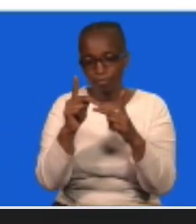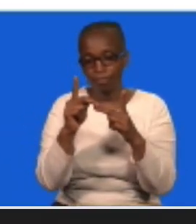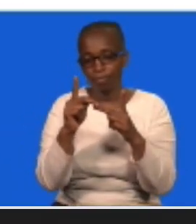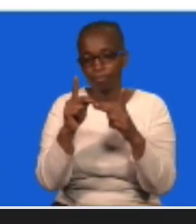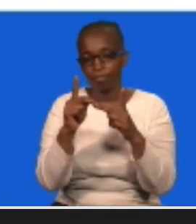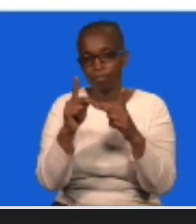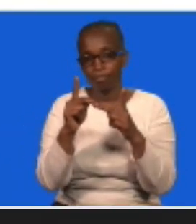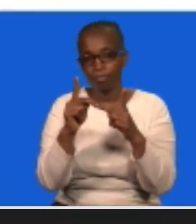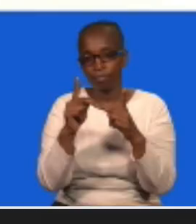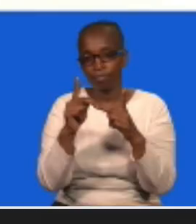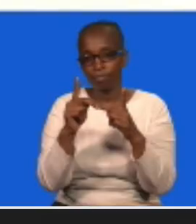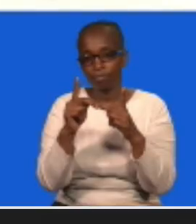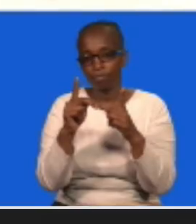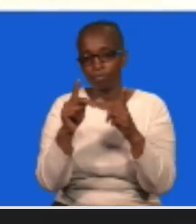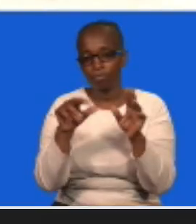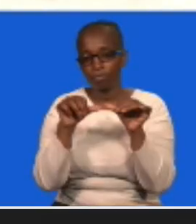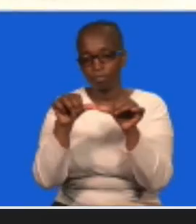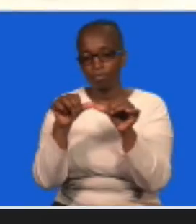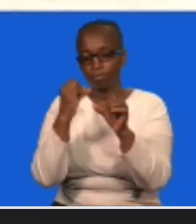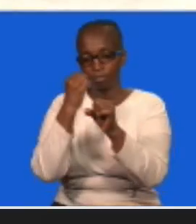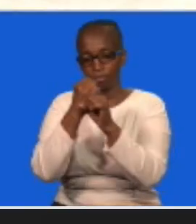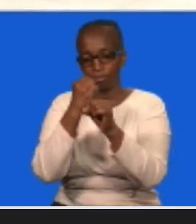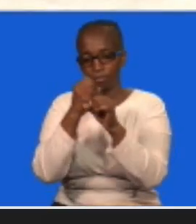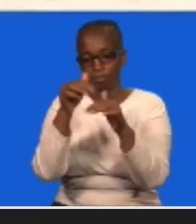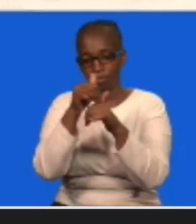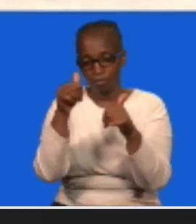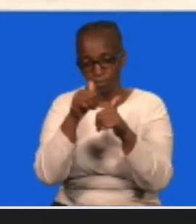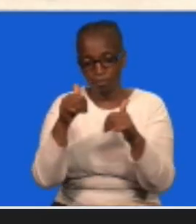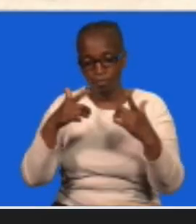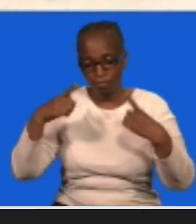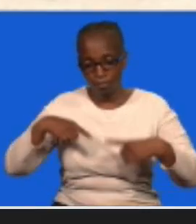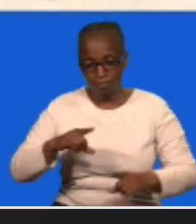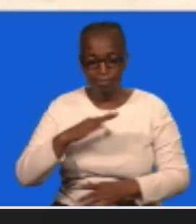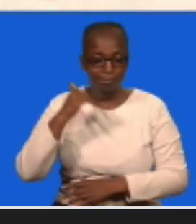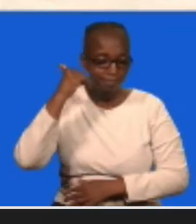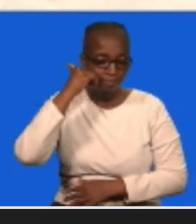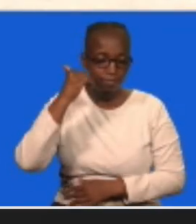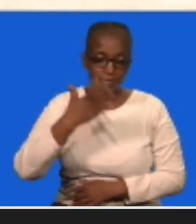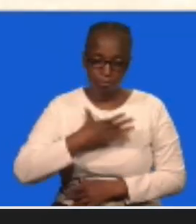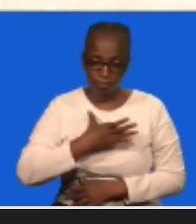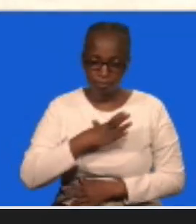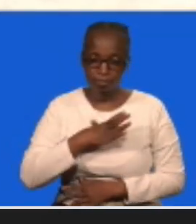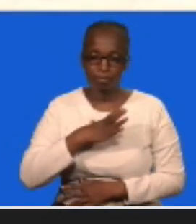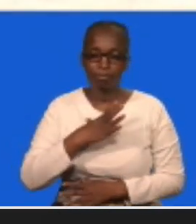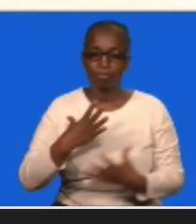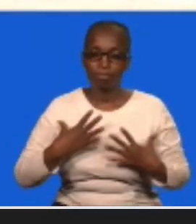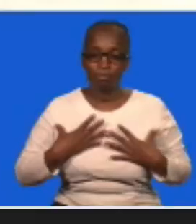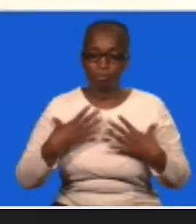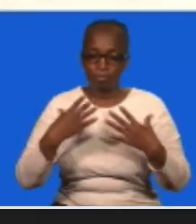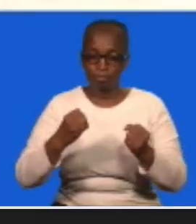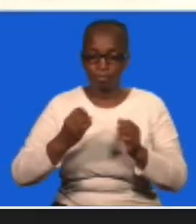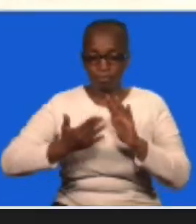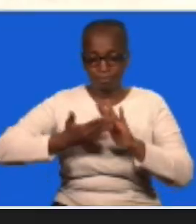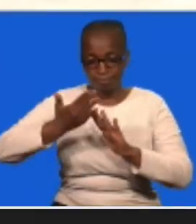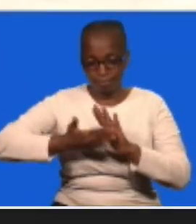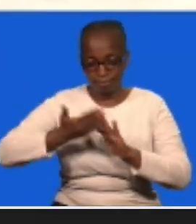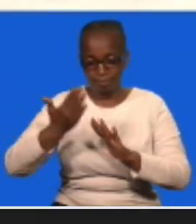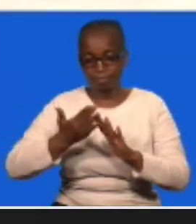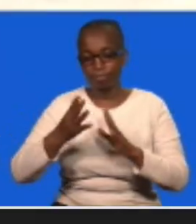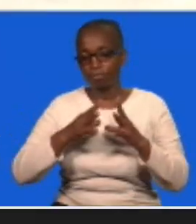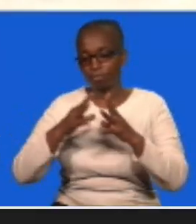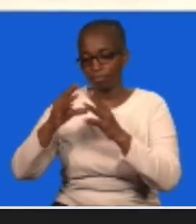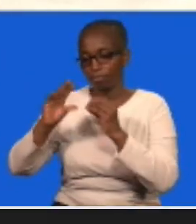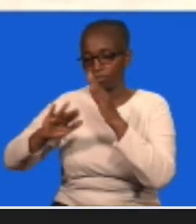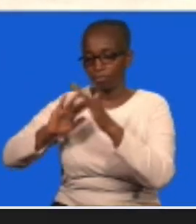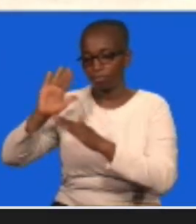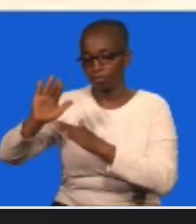that are safer, more efficient, and allow our patients to recover faster and